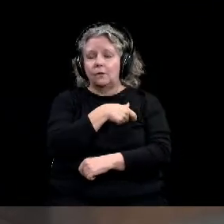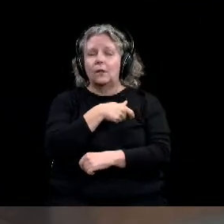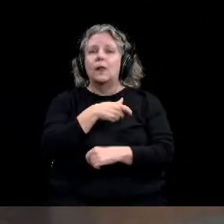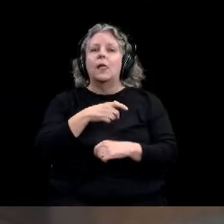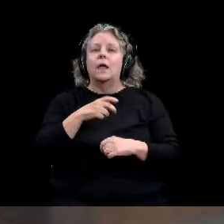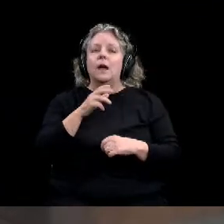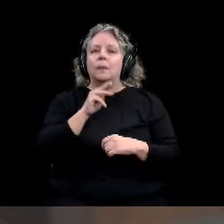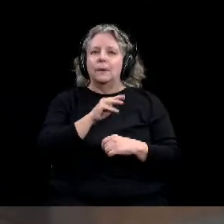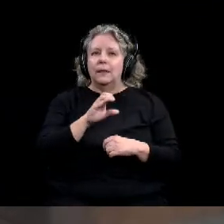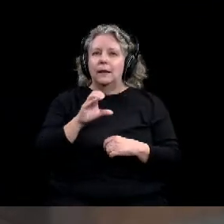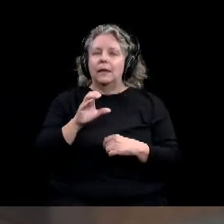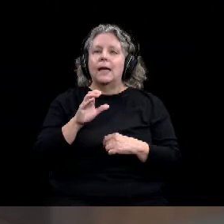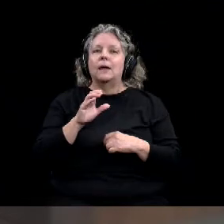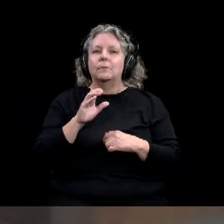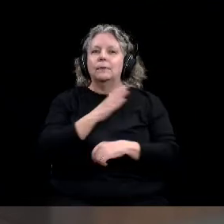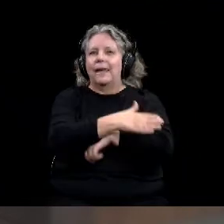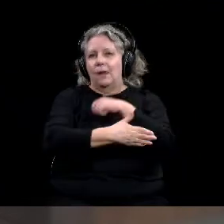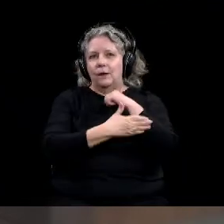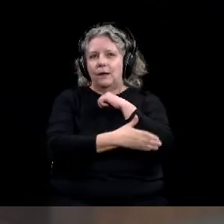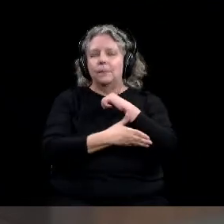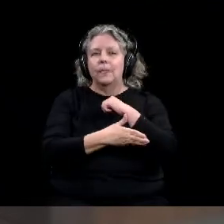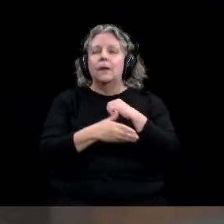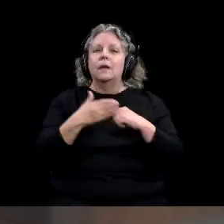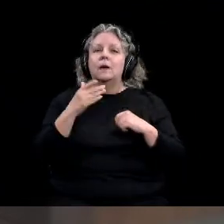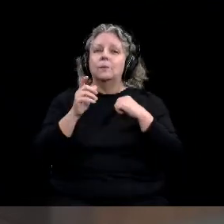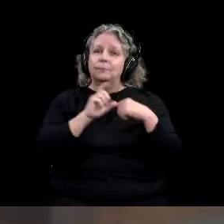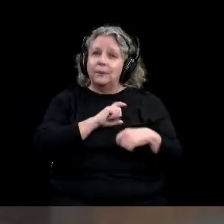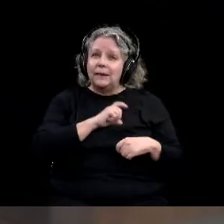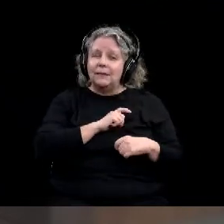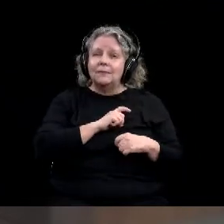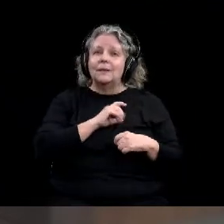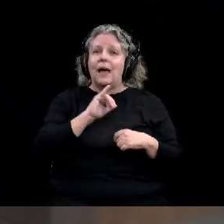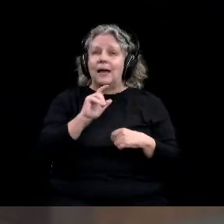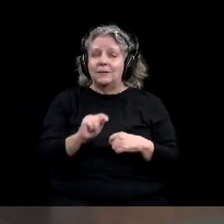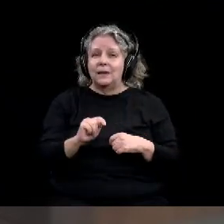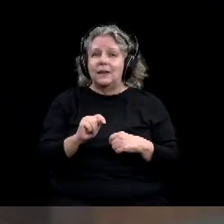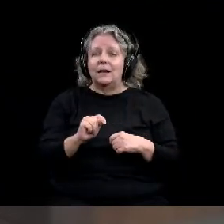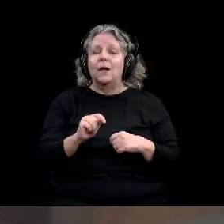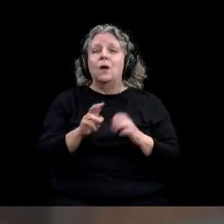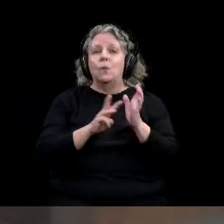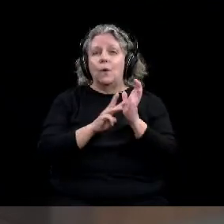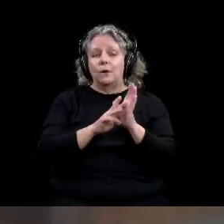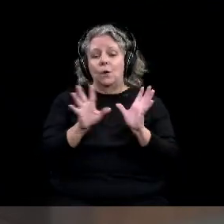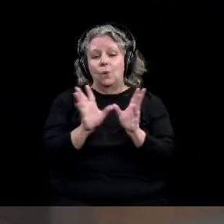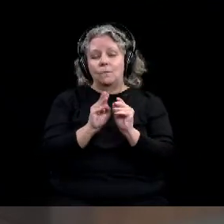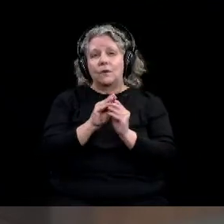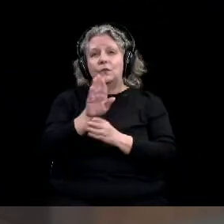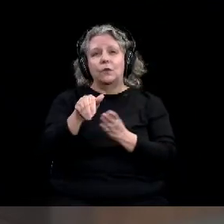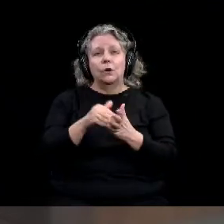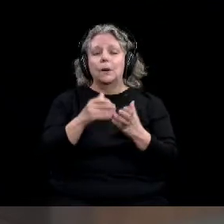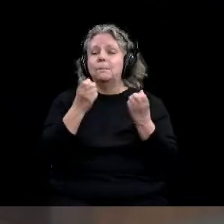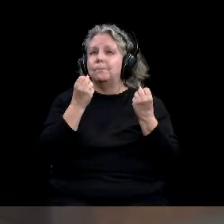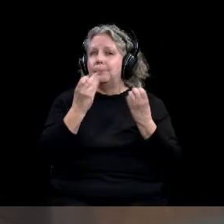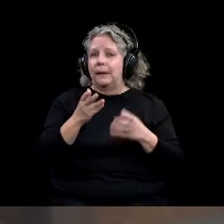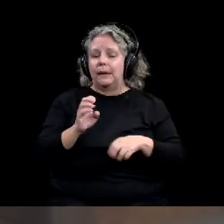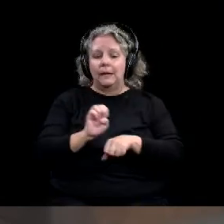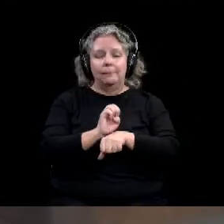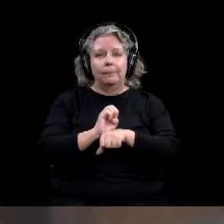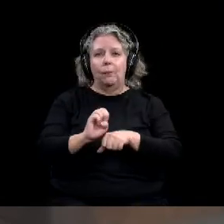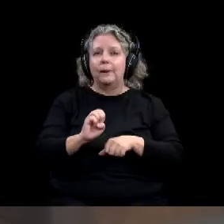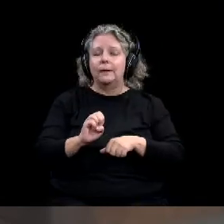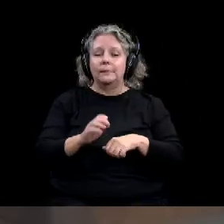Waco Convention Center, and the many employees who have pivoted to help work the call center on weekends and after hours.